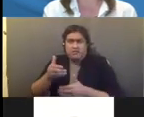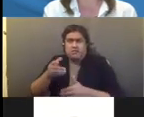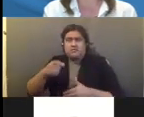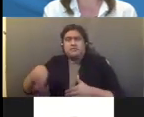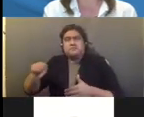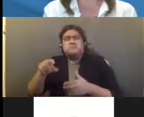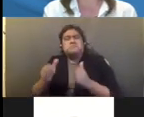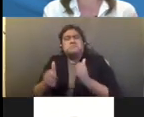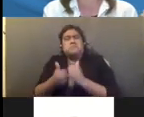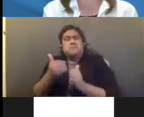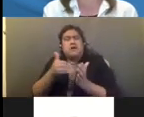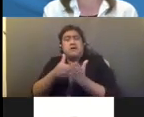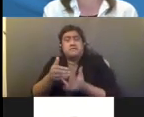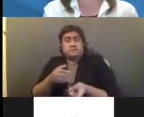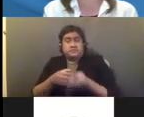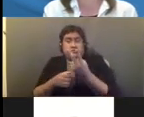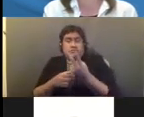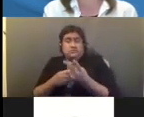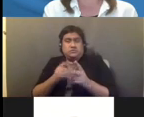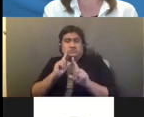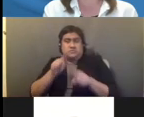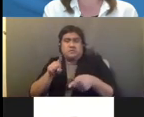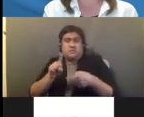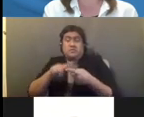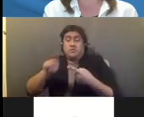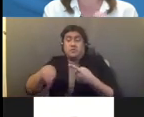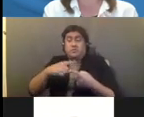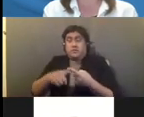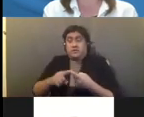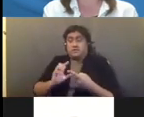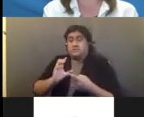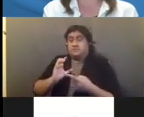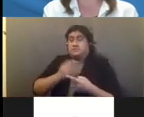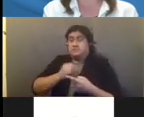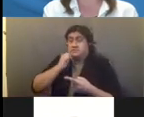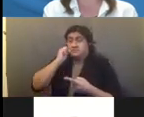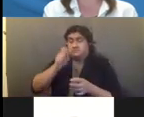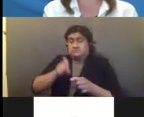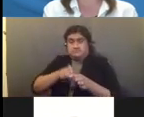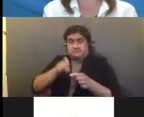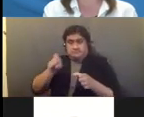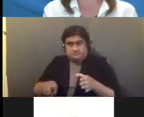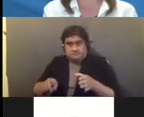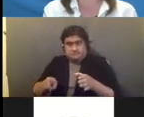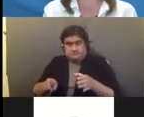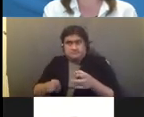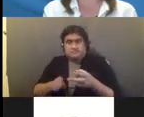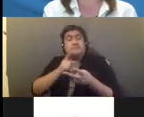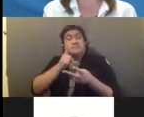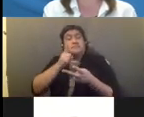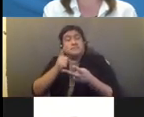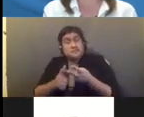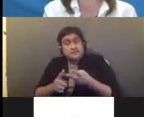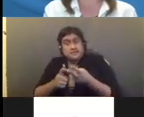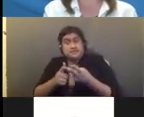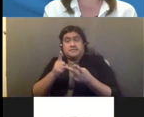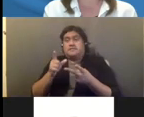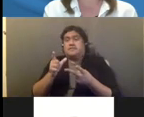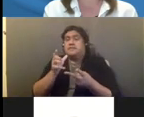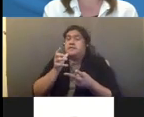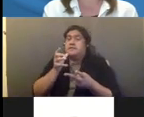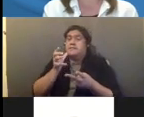parents process. And then again, when the adolescent presented them with an affirmed name and pronouns to start